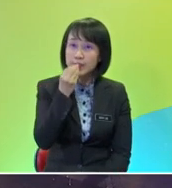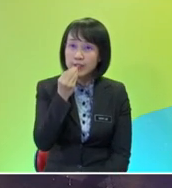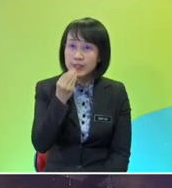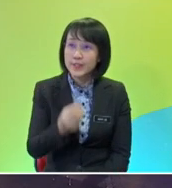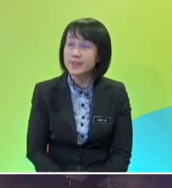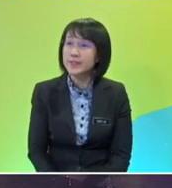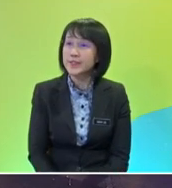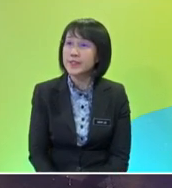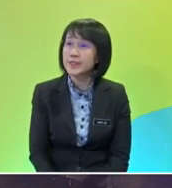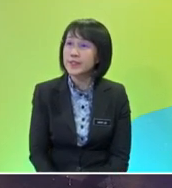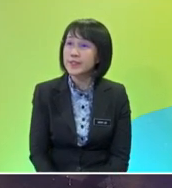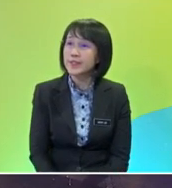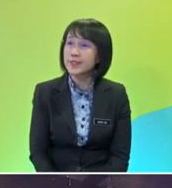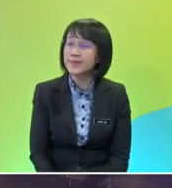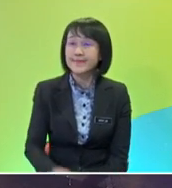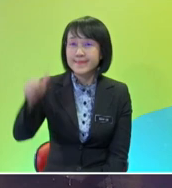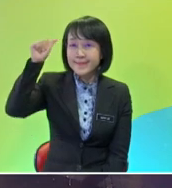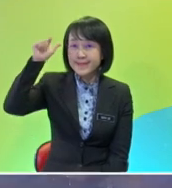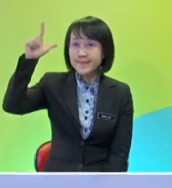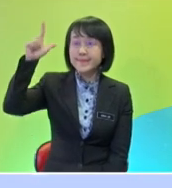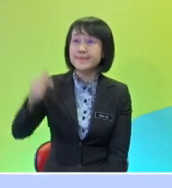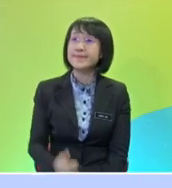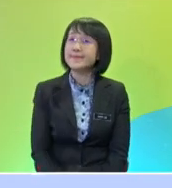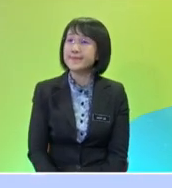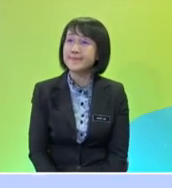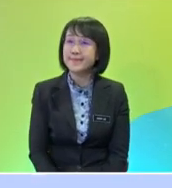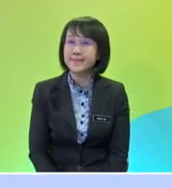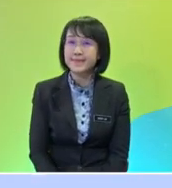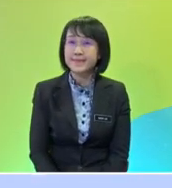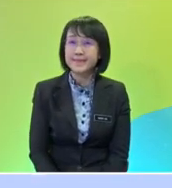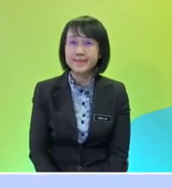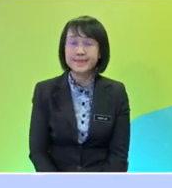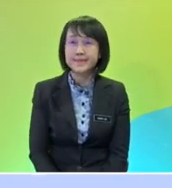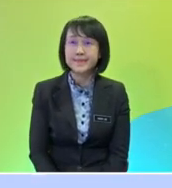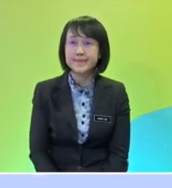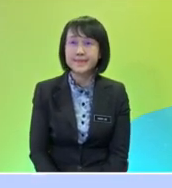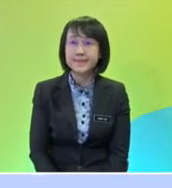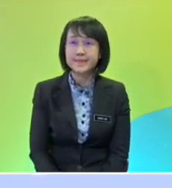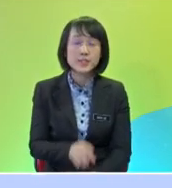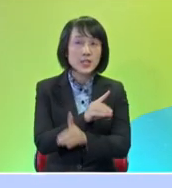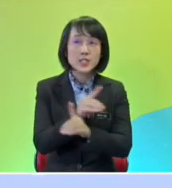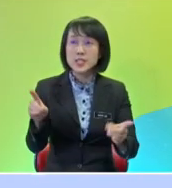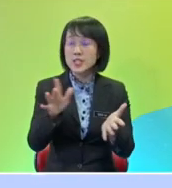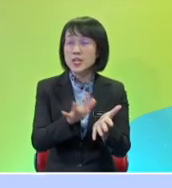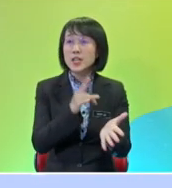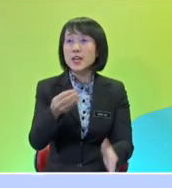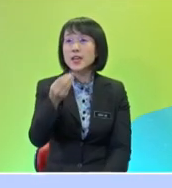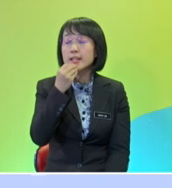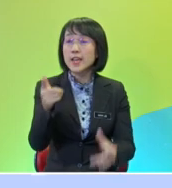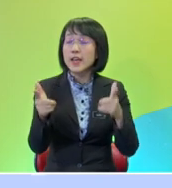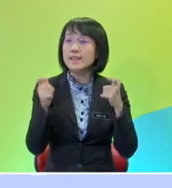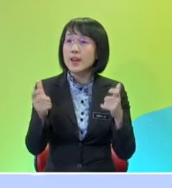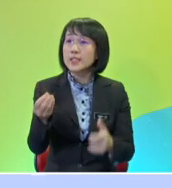Can I have... Oh, yes, Alex. the disadvantage of eating fast